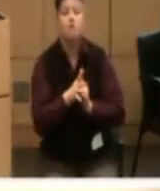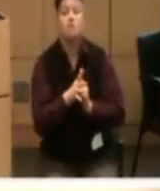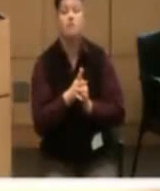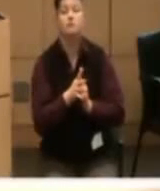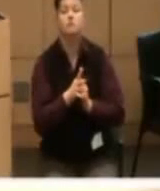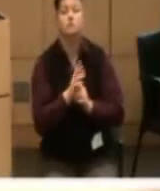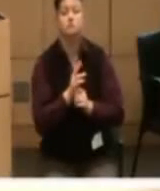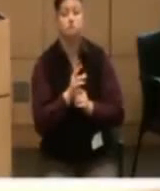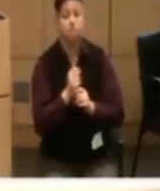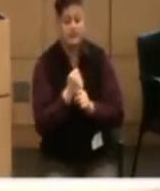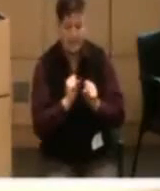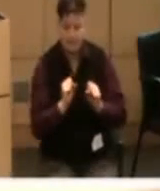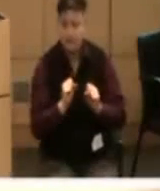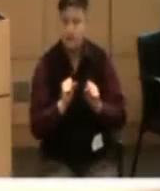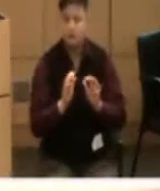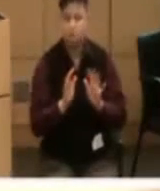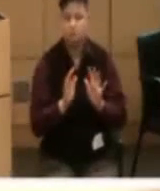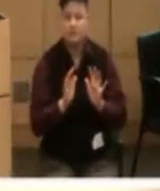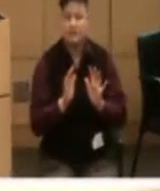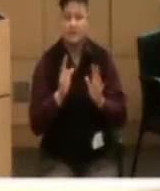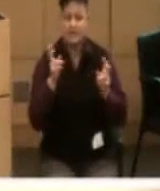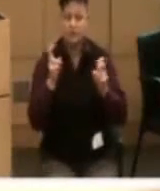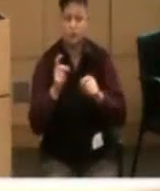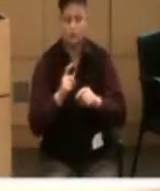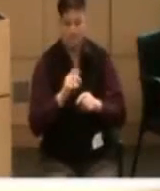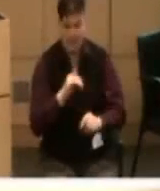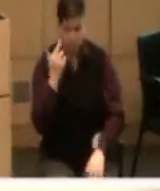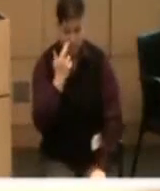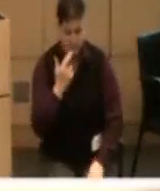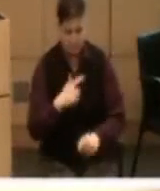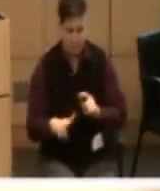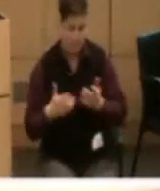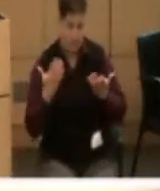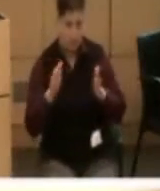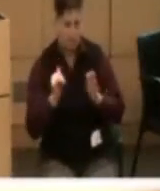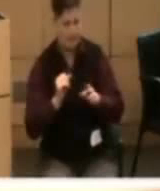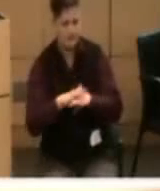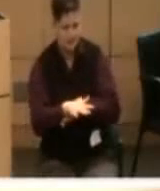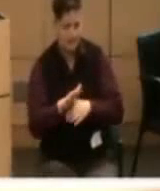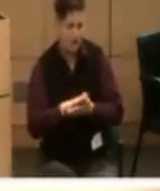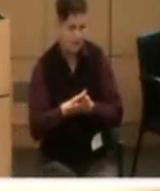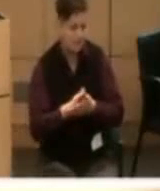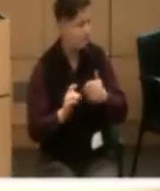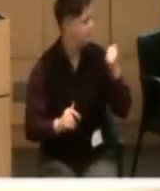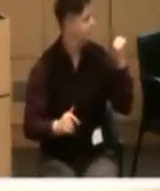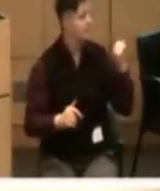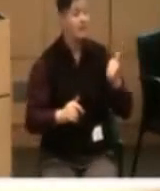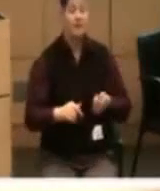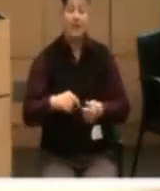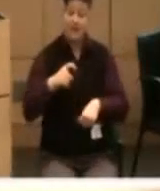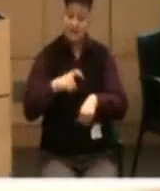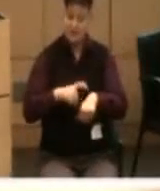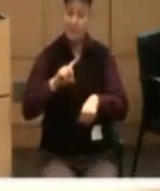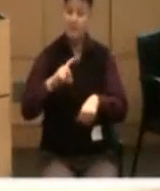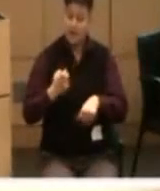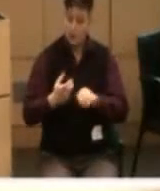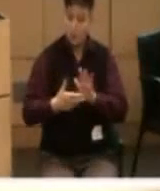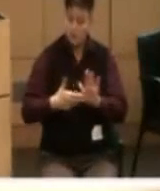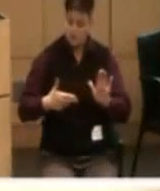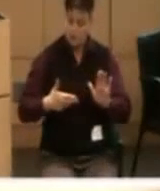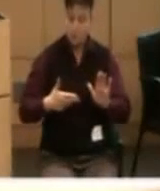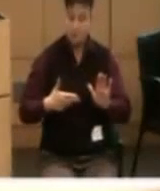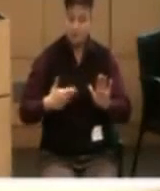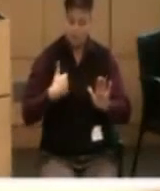that's a good sign. We do have conversations with parents at the time of diagnosis, and you know, whether we end